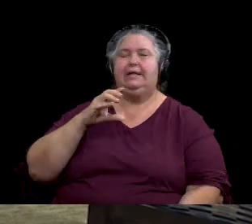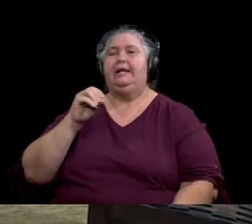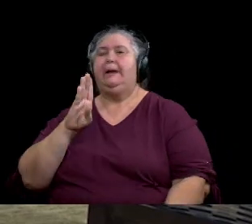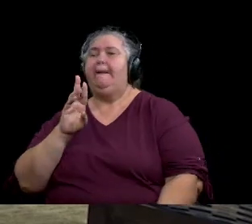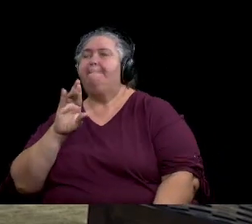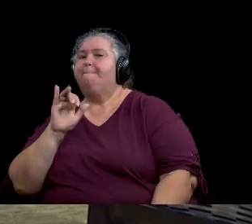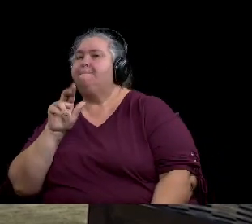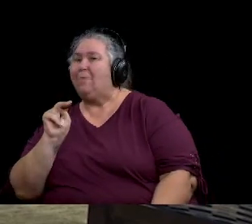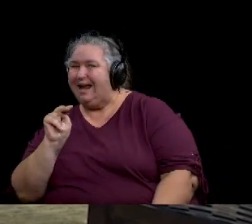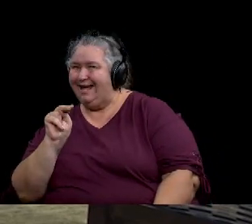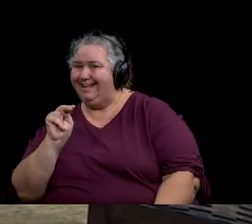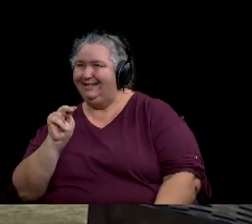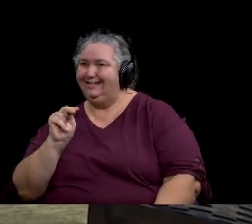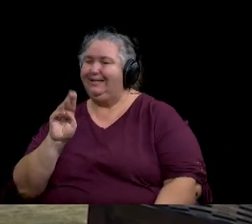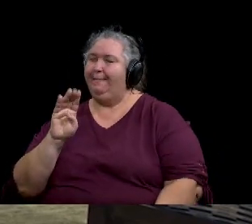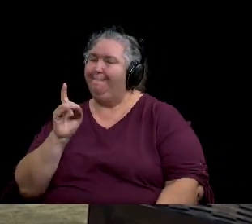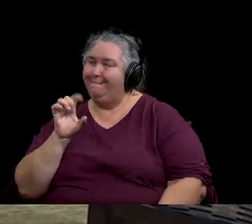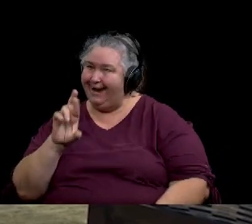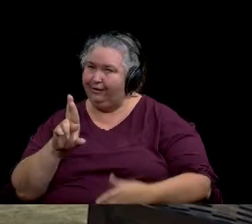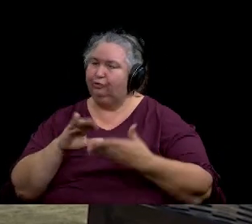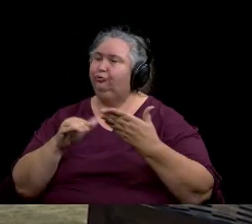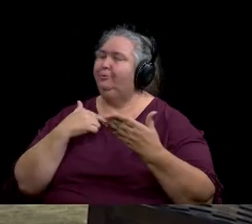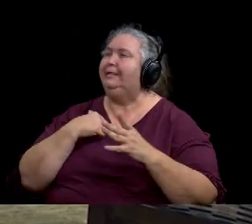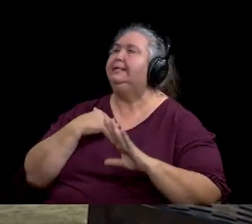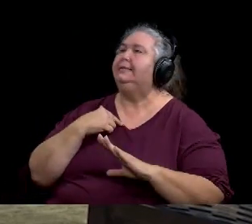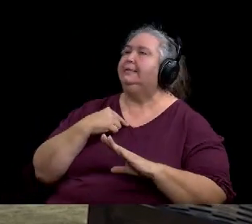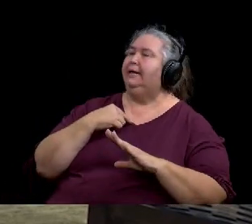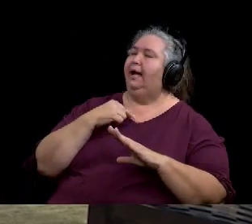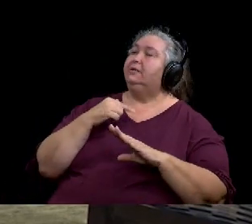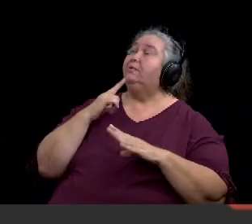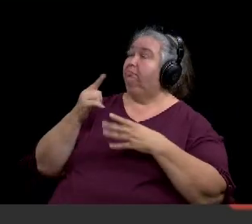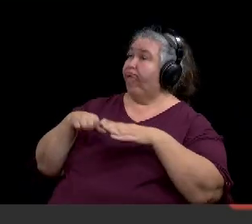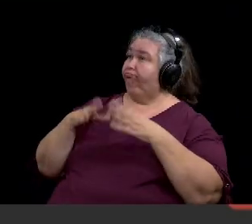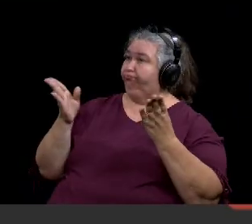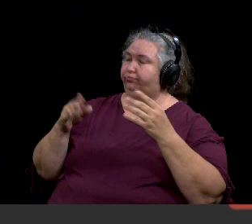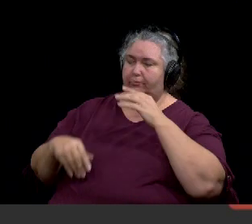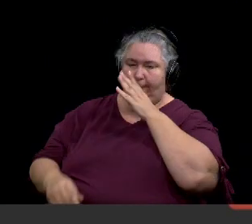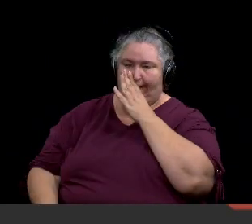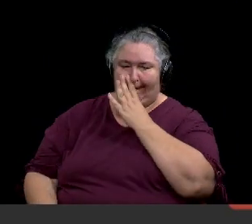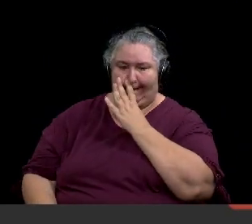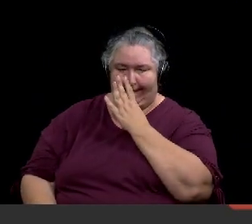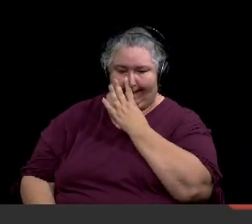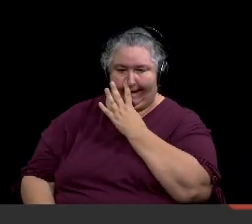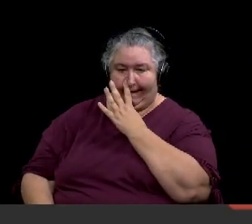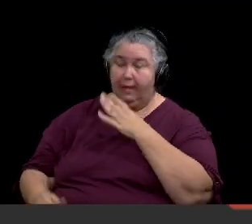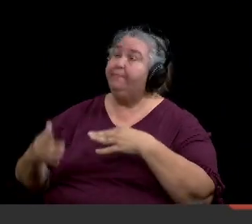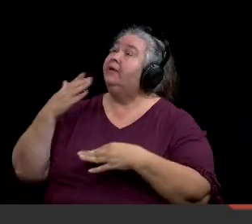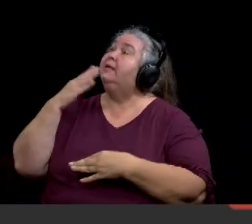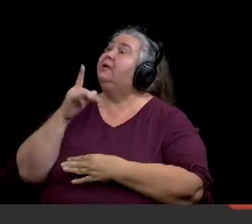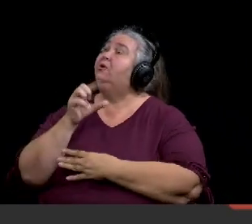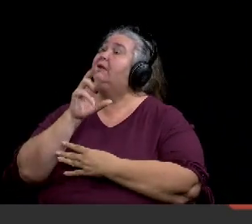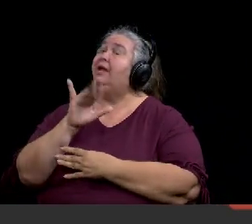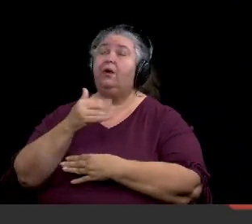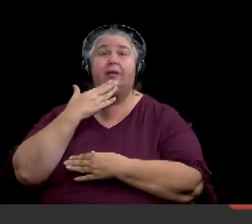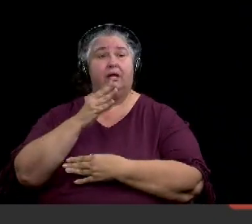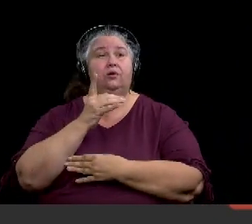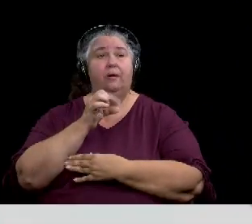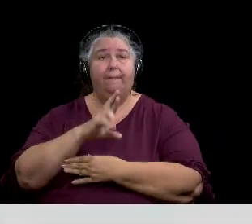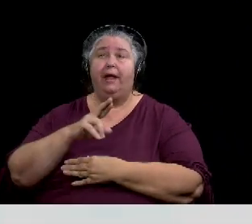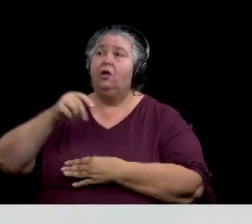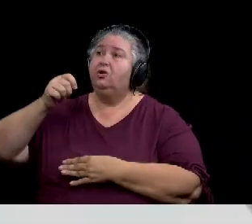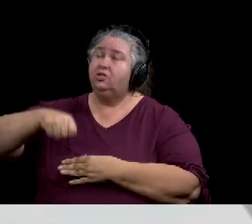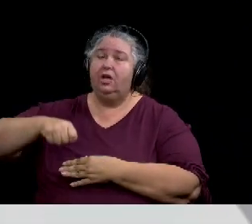Deaver. So if we will, Dr. Jackson, would you open us up, please? Absolutely. Thank you, Larry, and thank you, Mayor and Judge, for